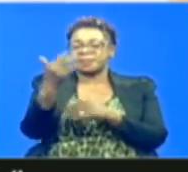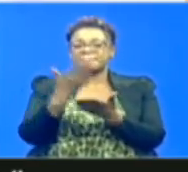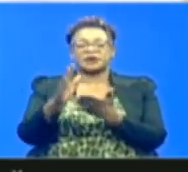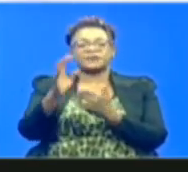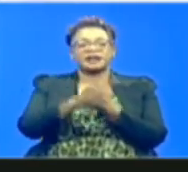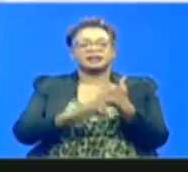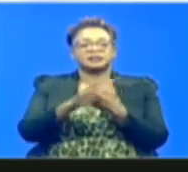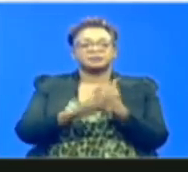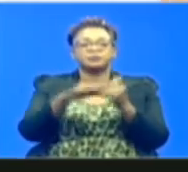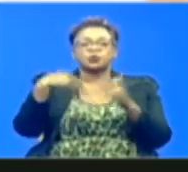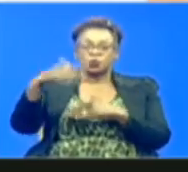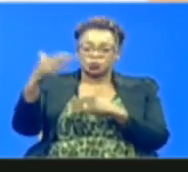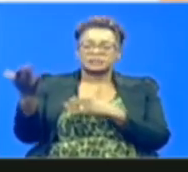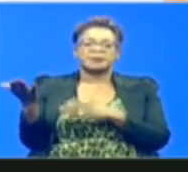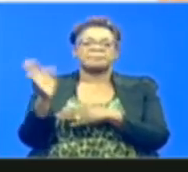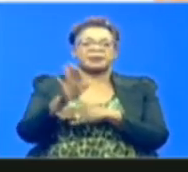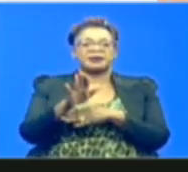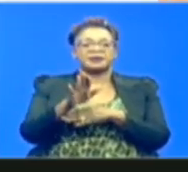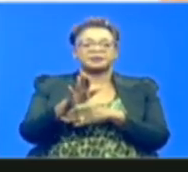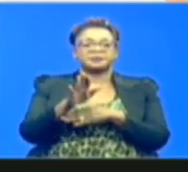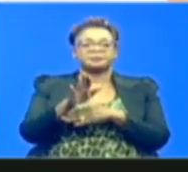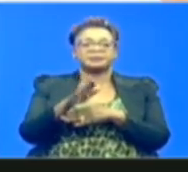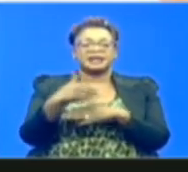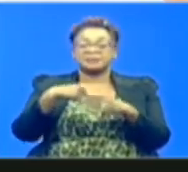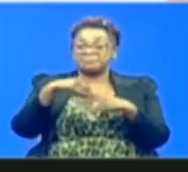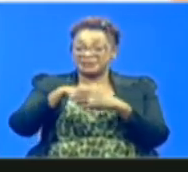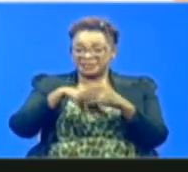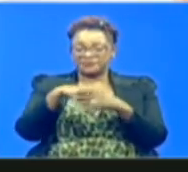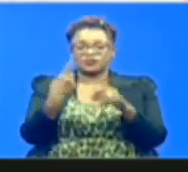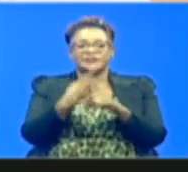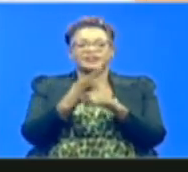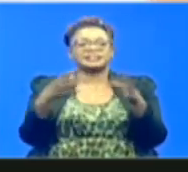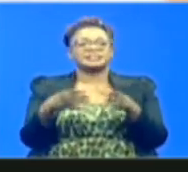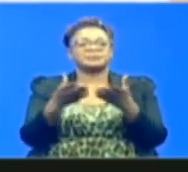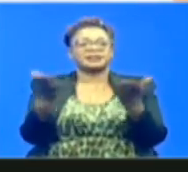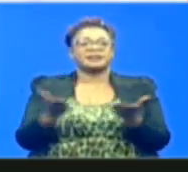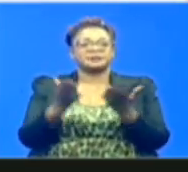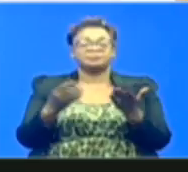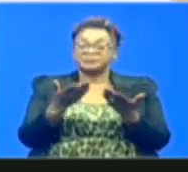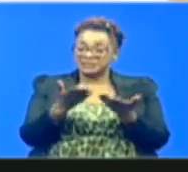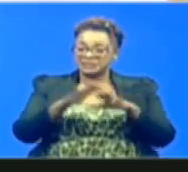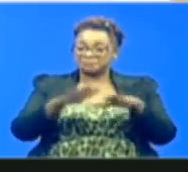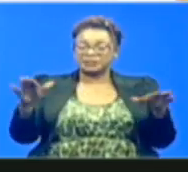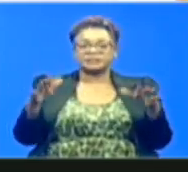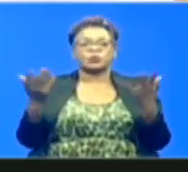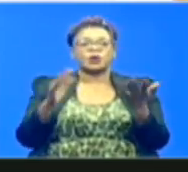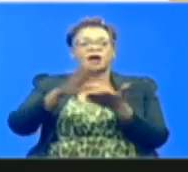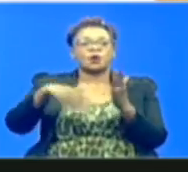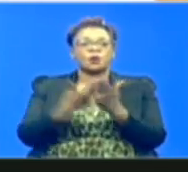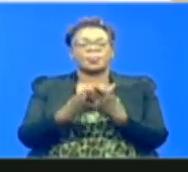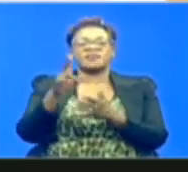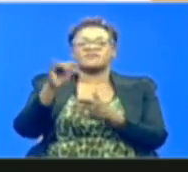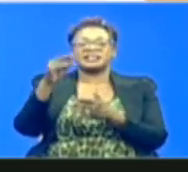country, they always come back, they always come and play for different teams here. So this is a pitch where all big names, Victor